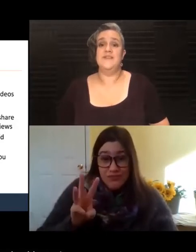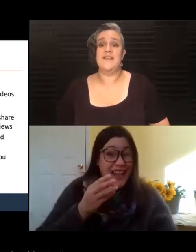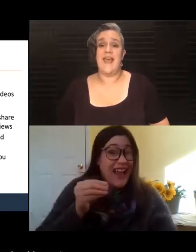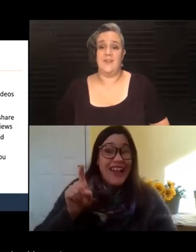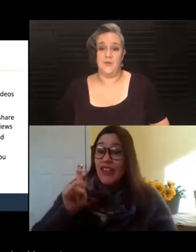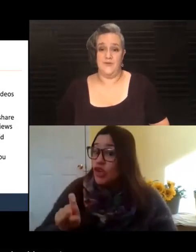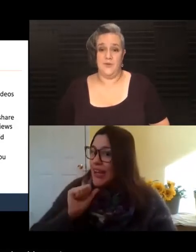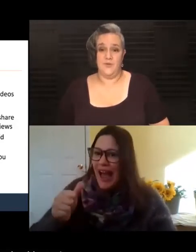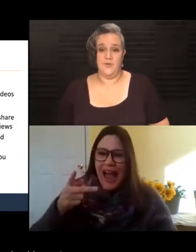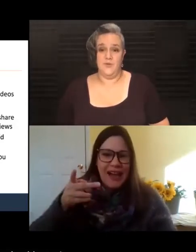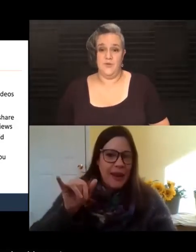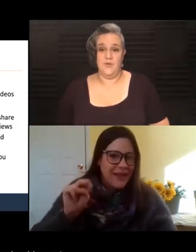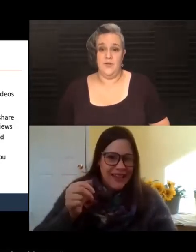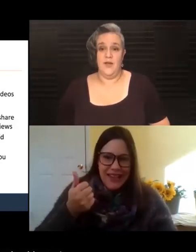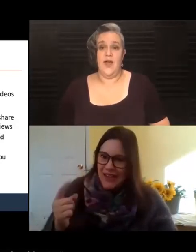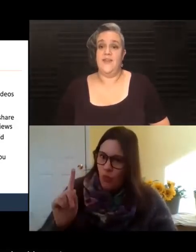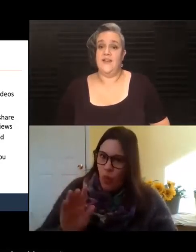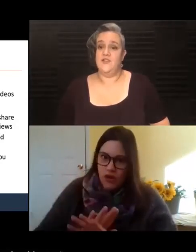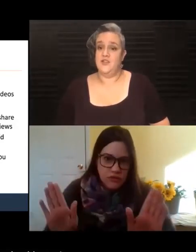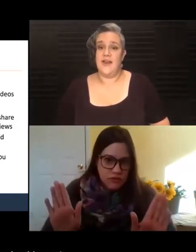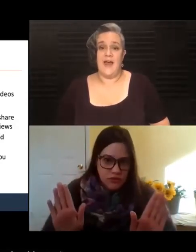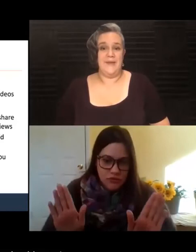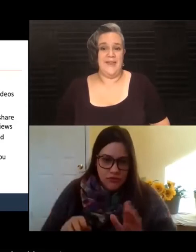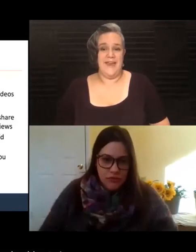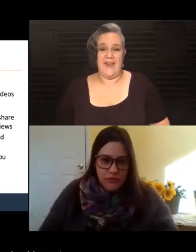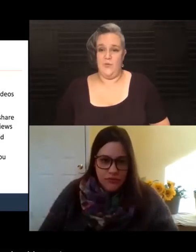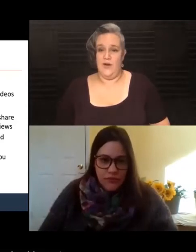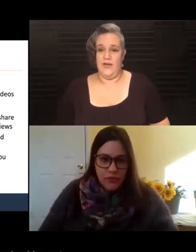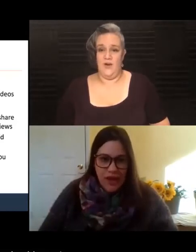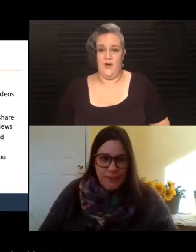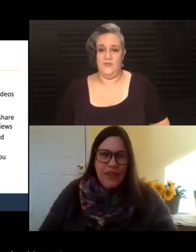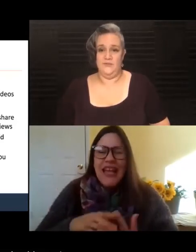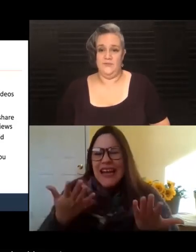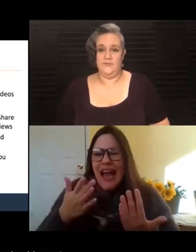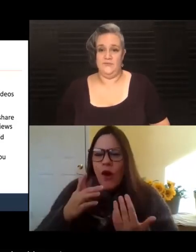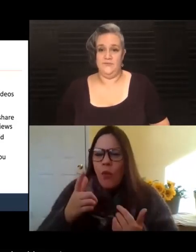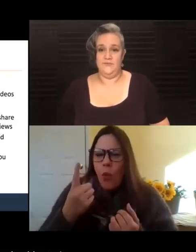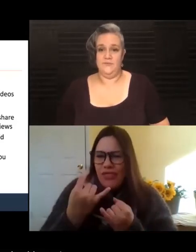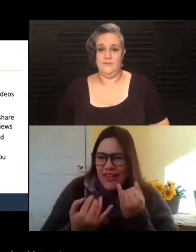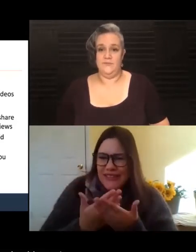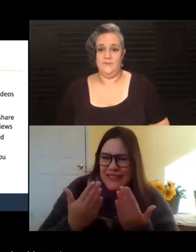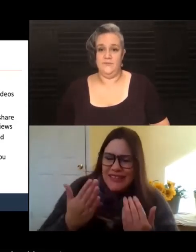to use the gallery view, and they should not pin anyone at all.